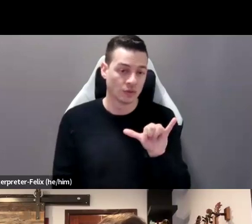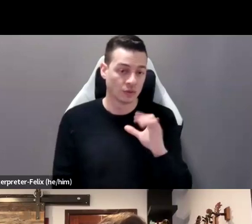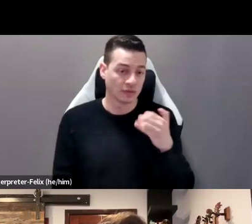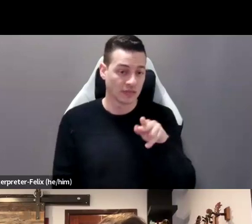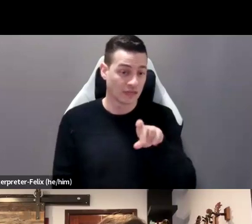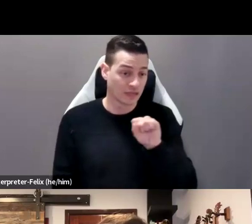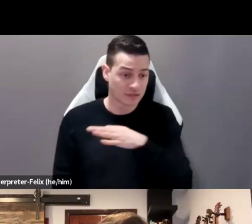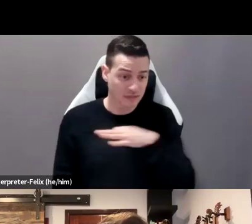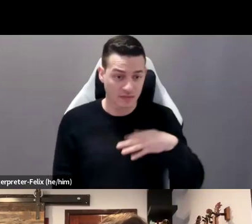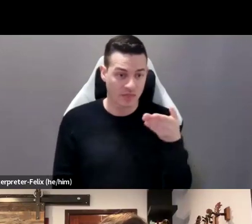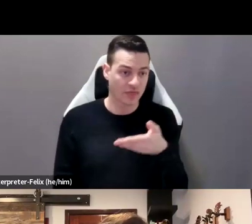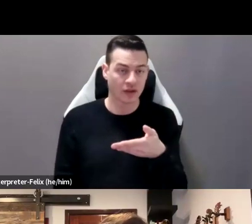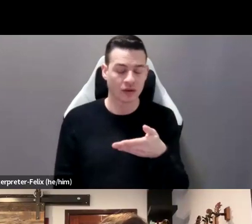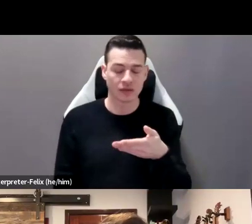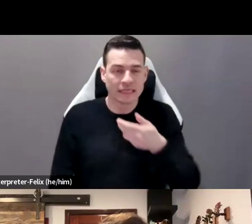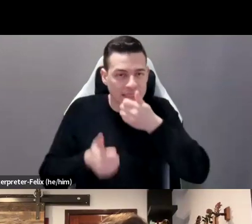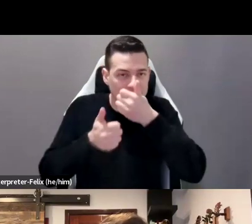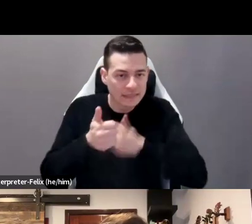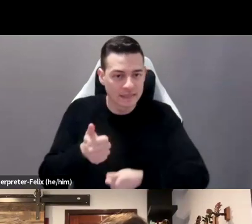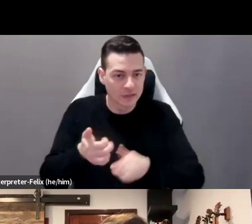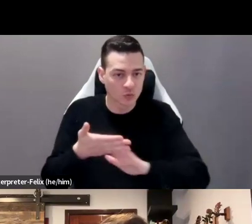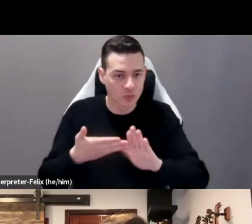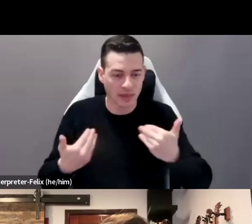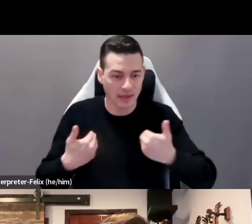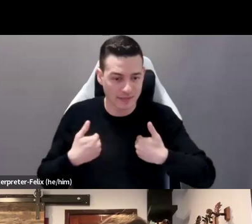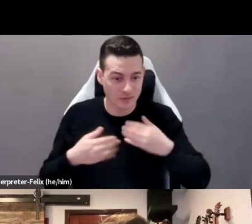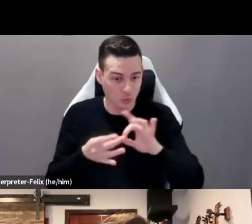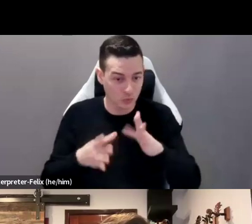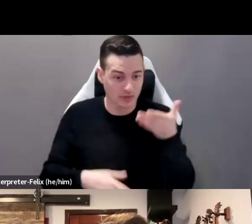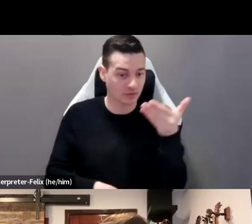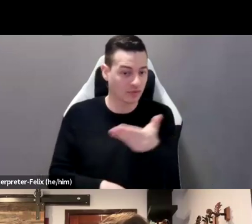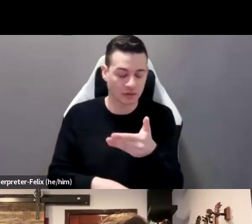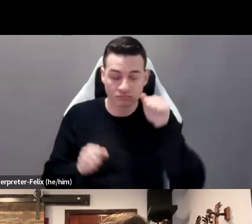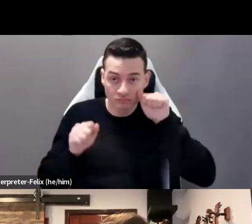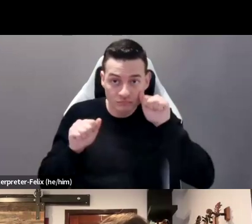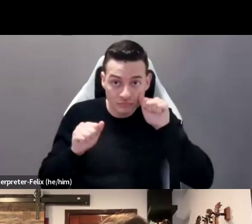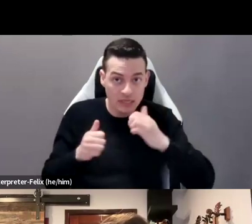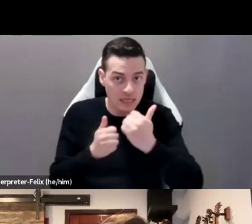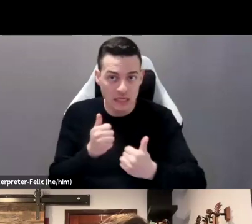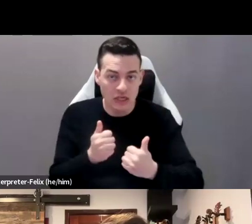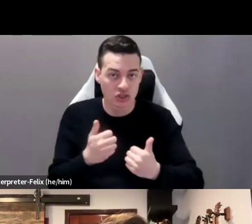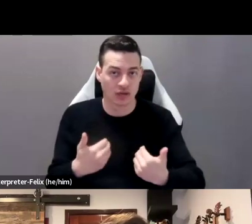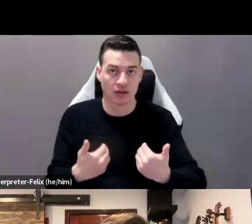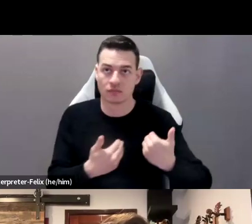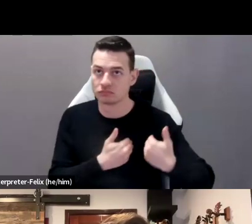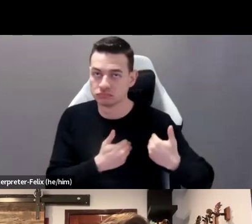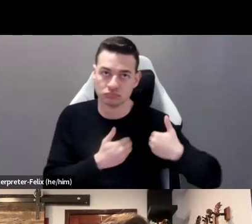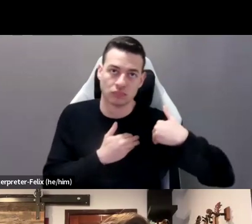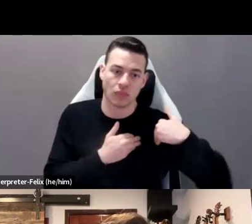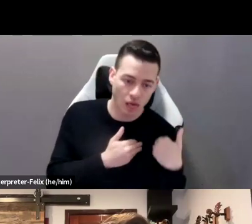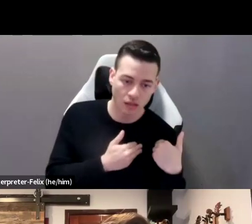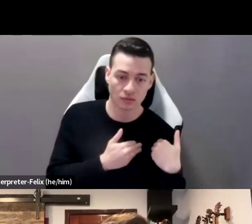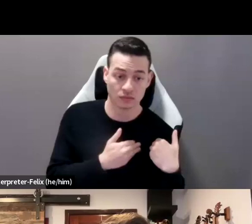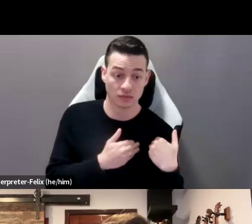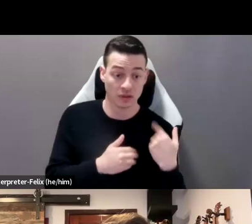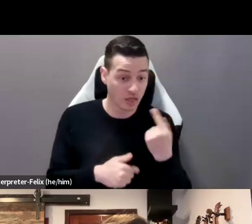single coordinator for each school, and that each person has such a huge workload, but they are one of the